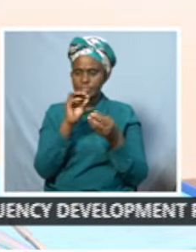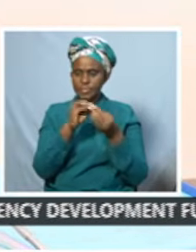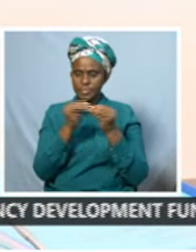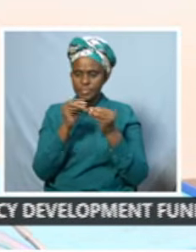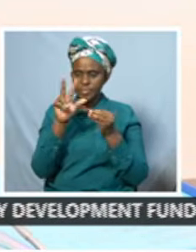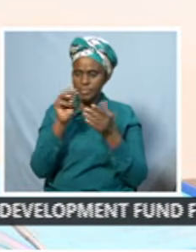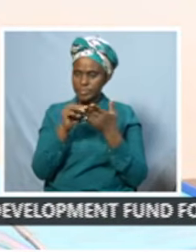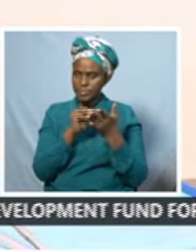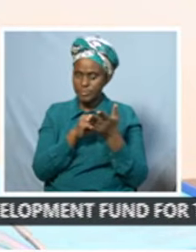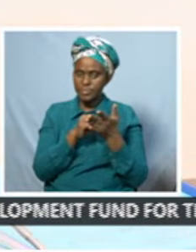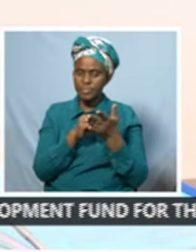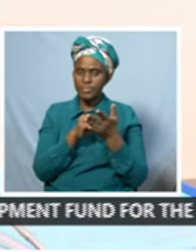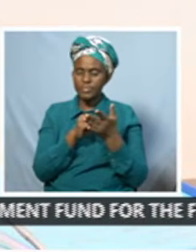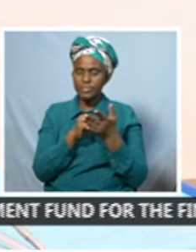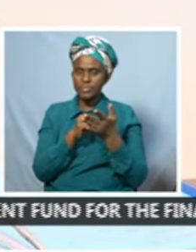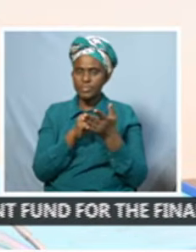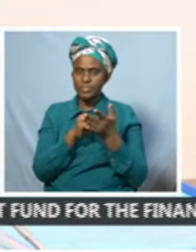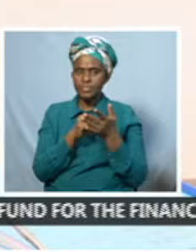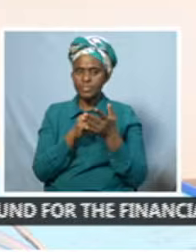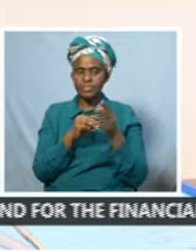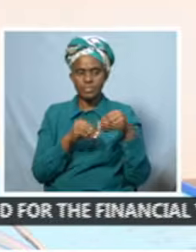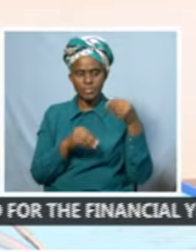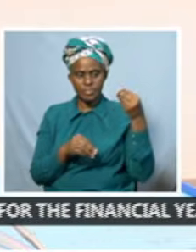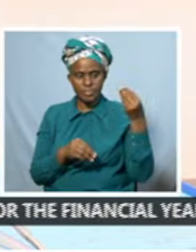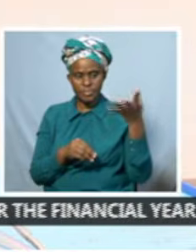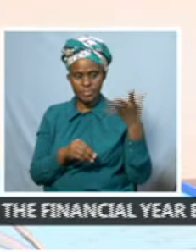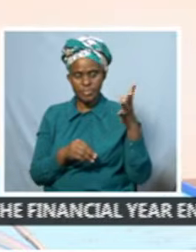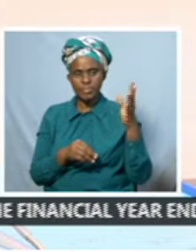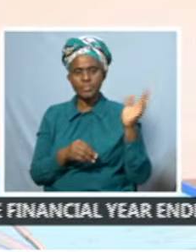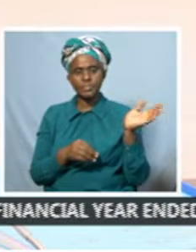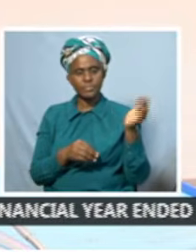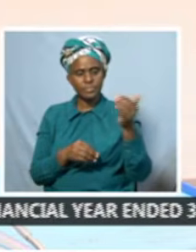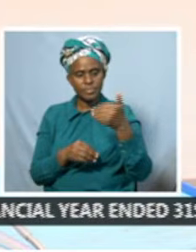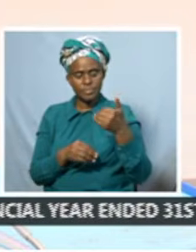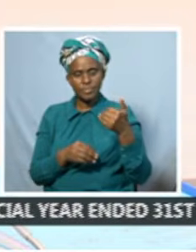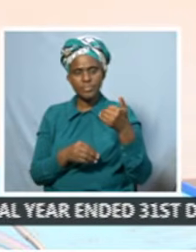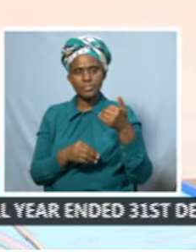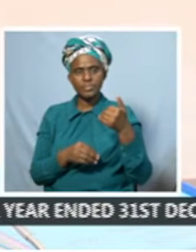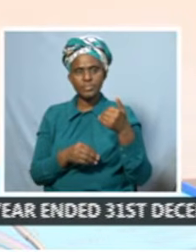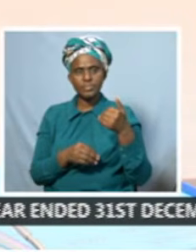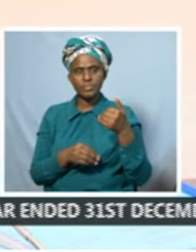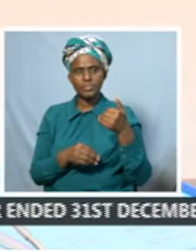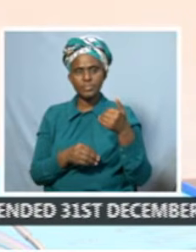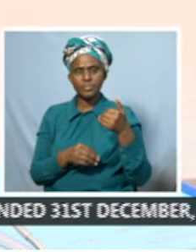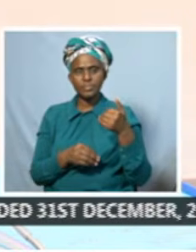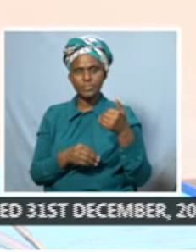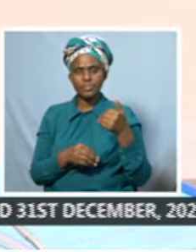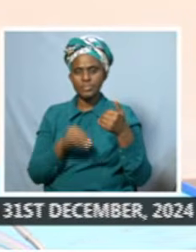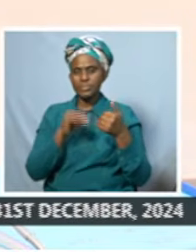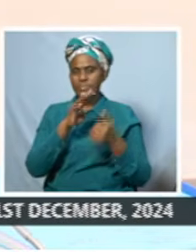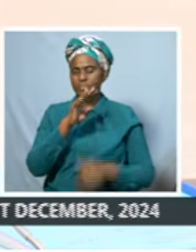3 million given, we only have recovered to date about